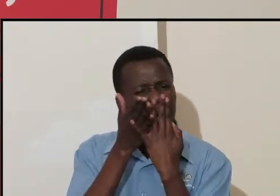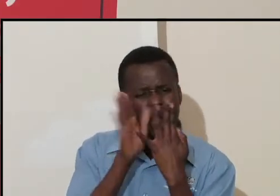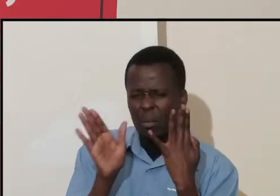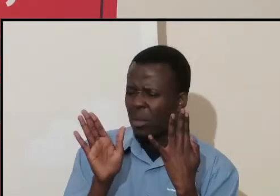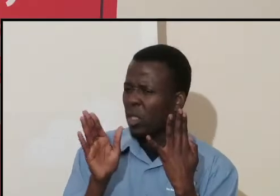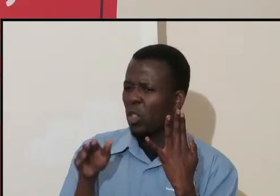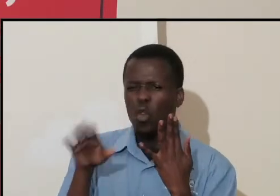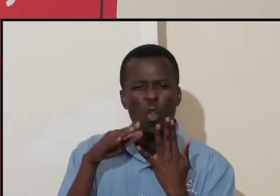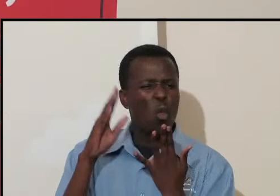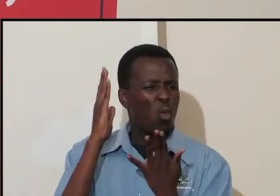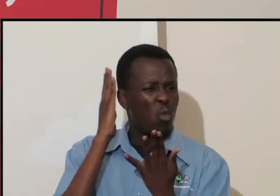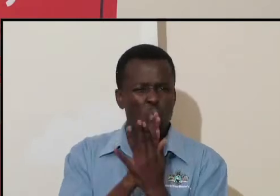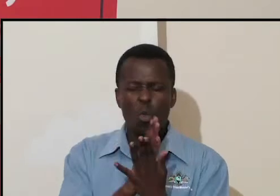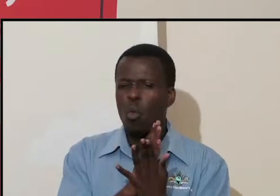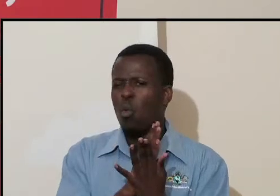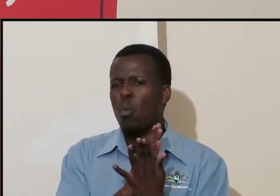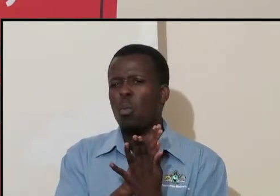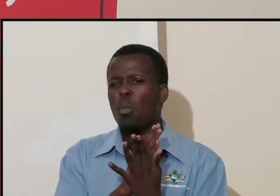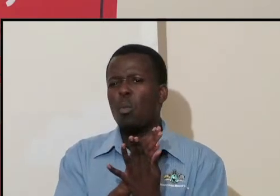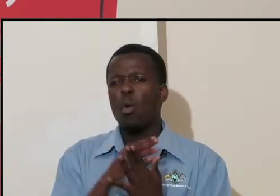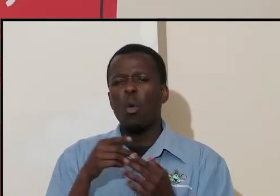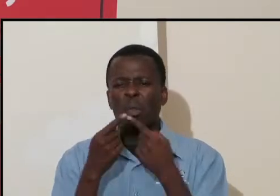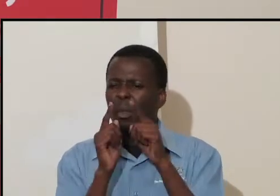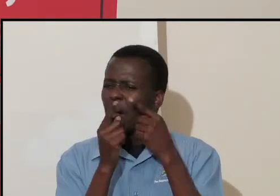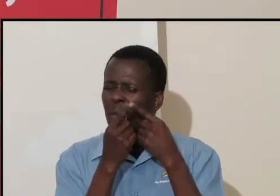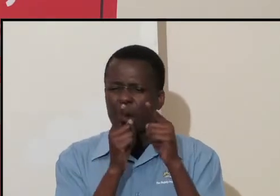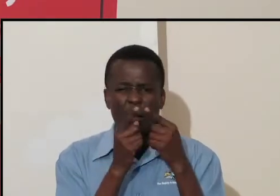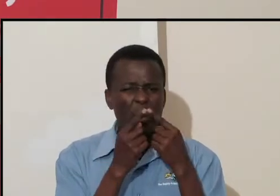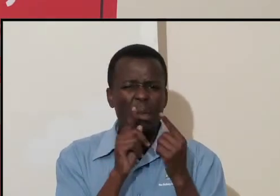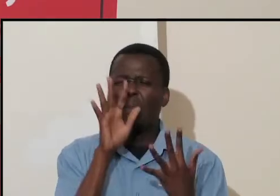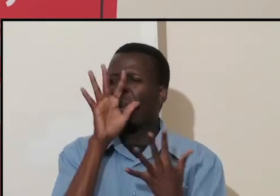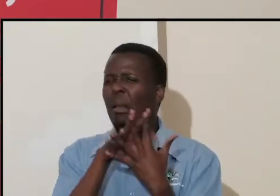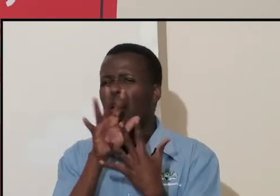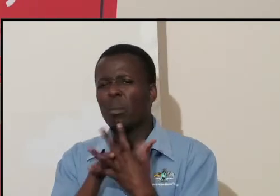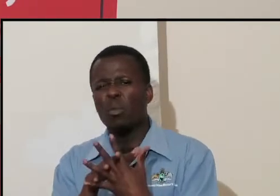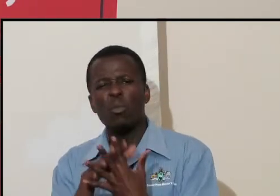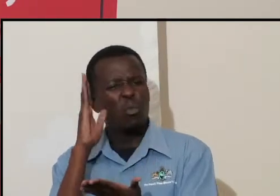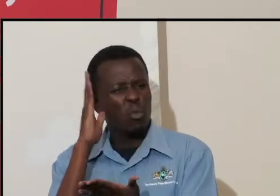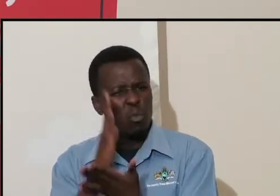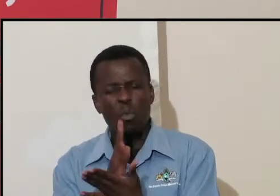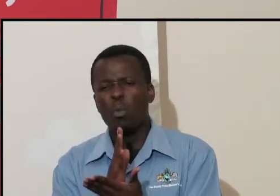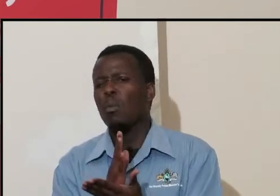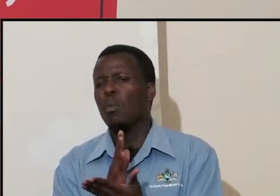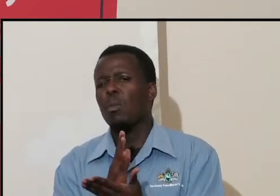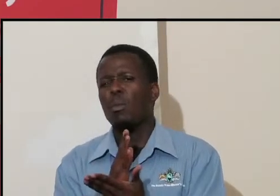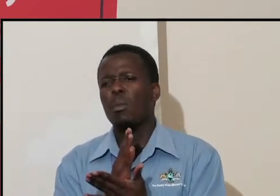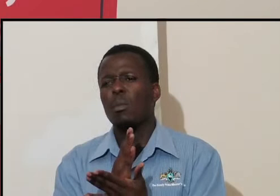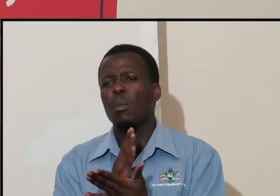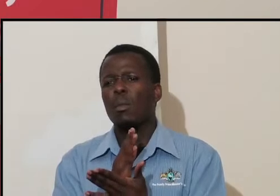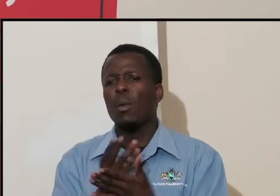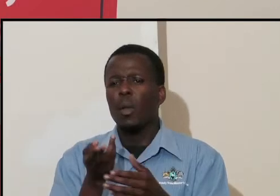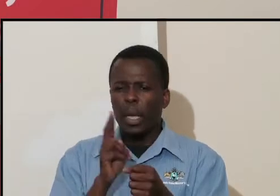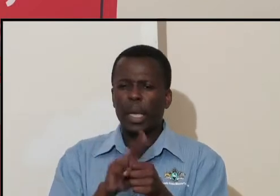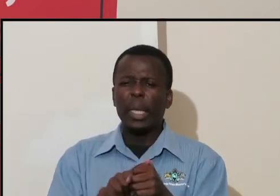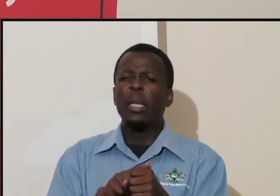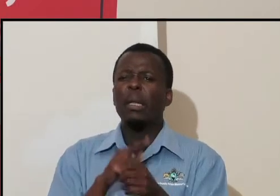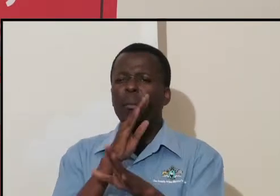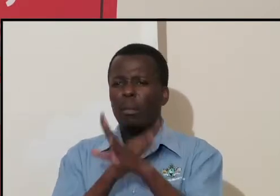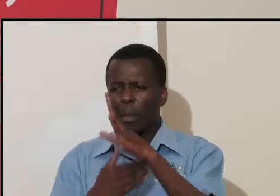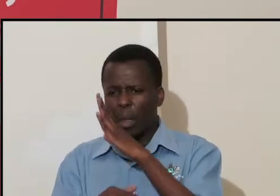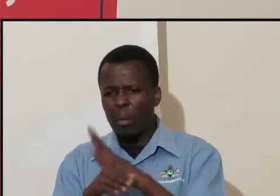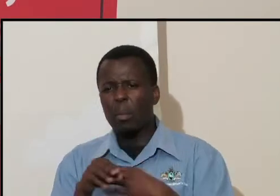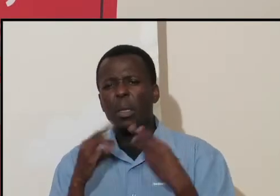sorts, to neglect, to all forms of violence, to exploitation against people with